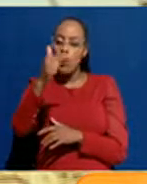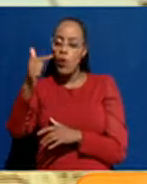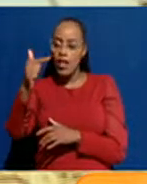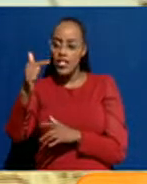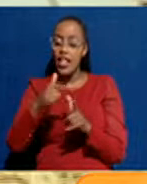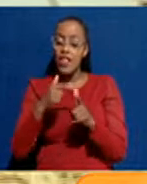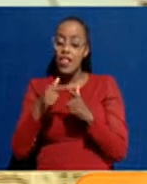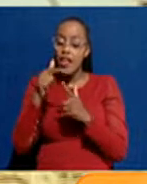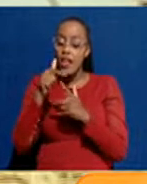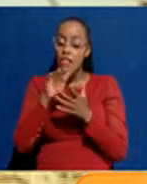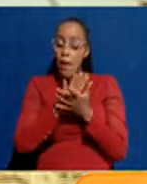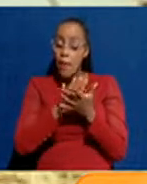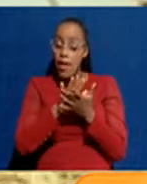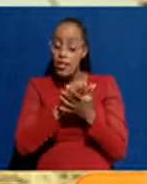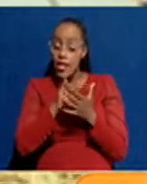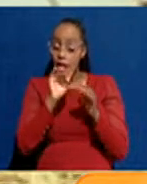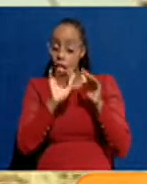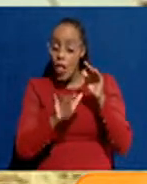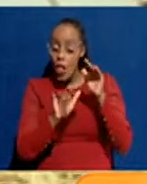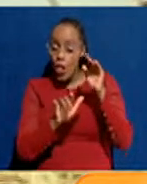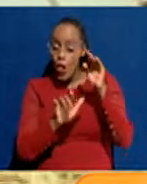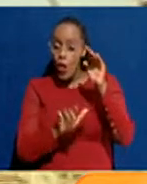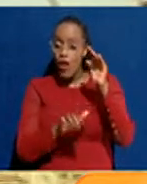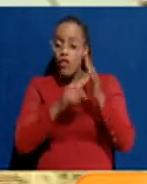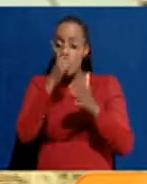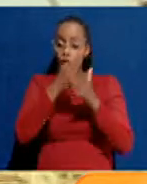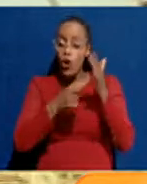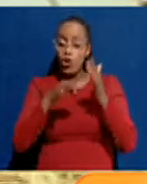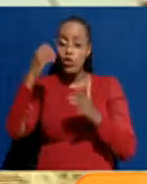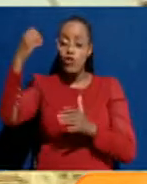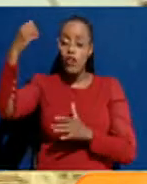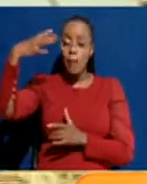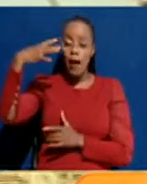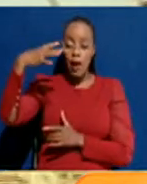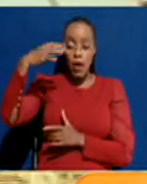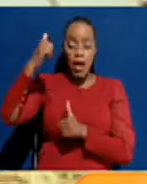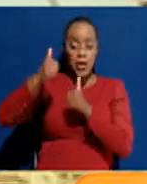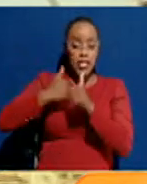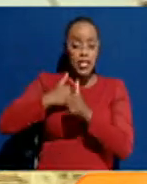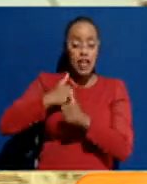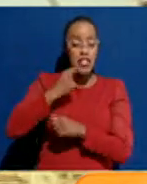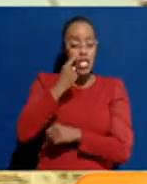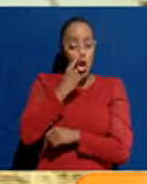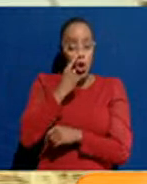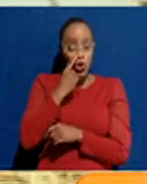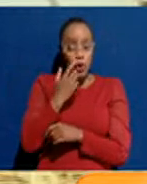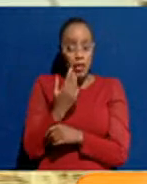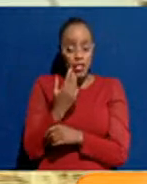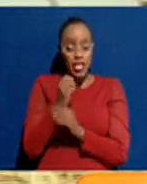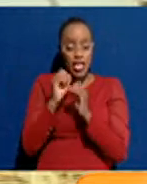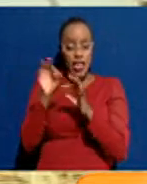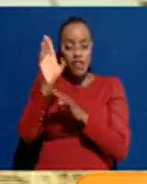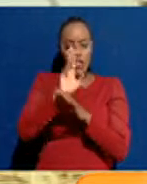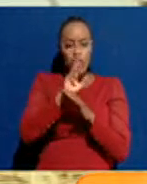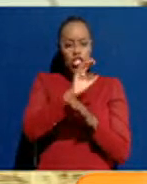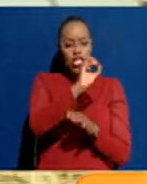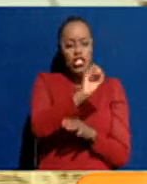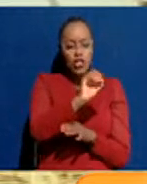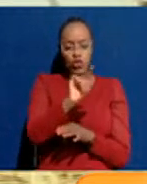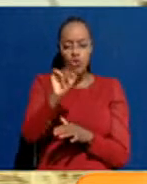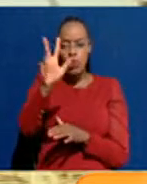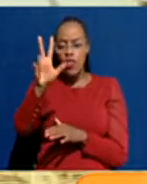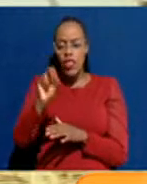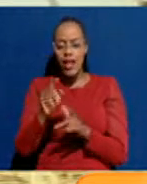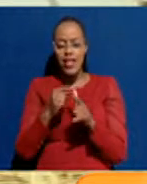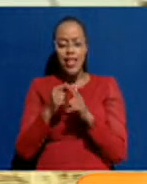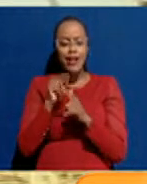bottom of the pyramid, because again, the price of power, mm-hmm. considering domestic, if your monthly usage is between 0 and 30, and that